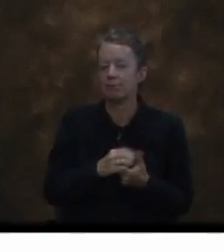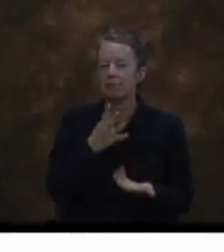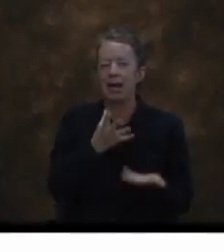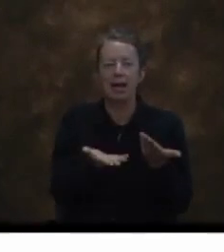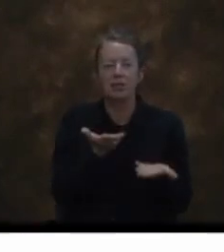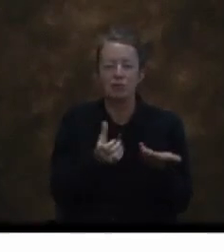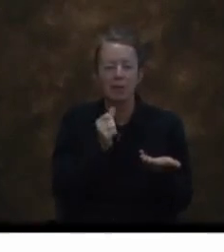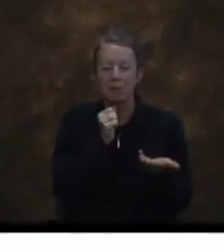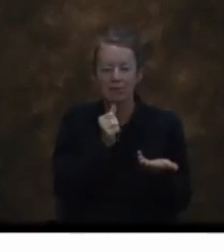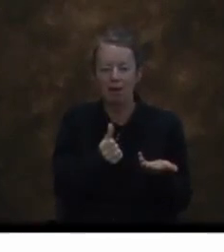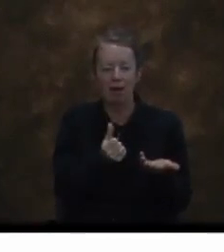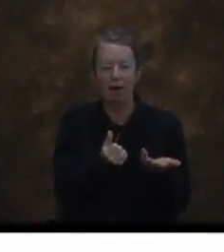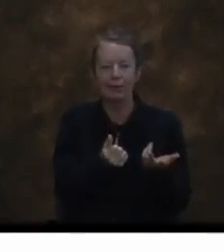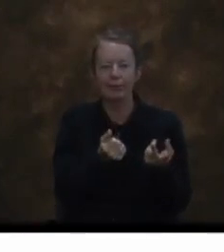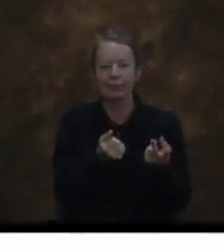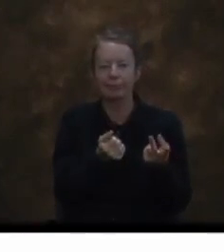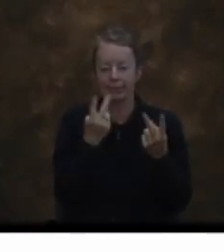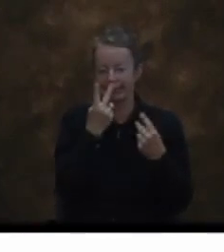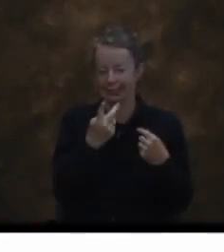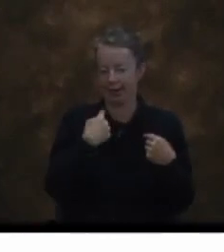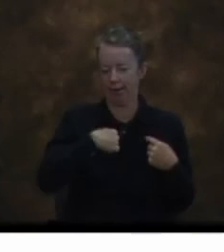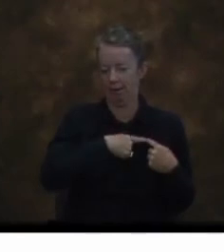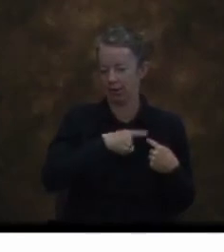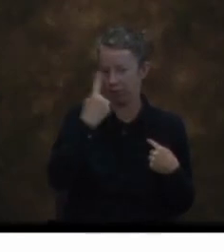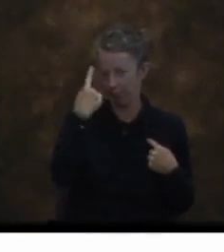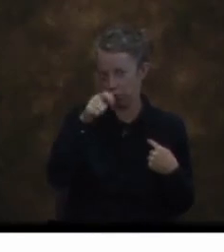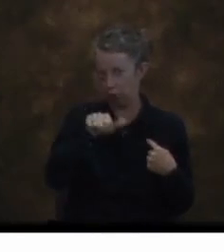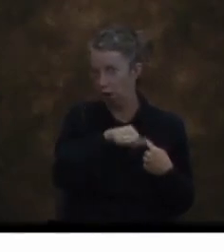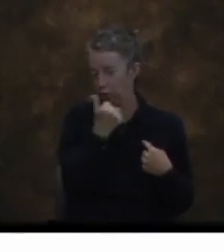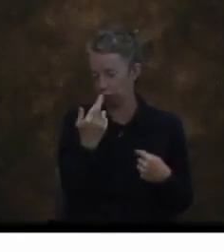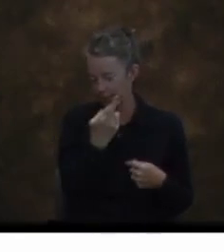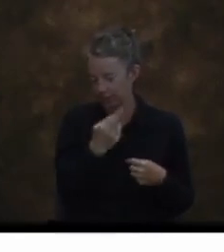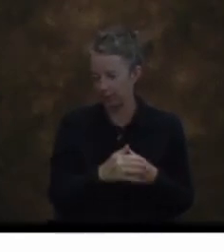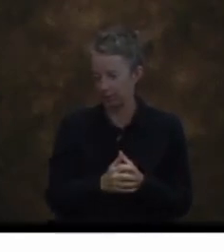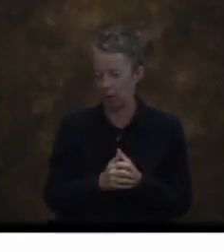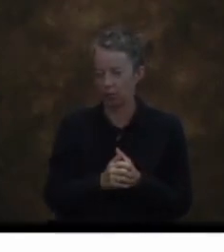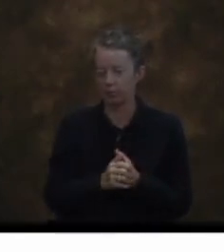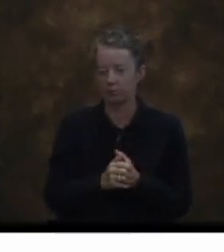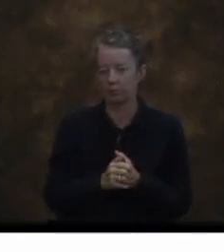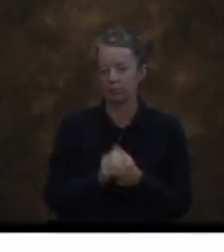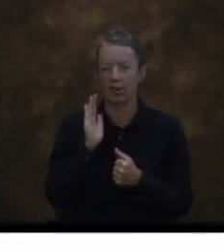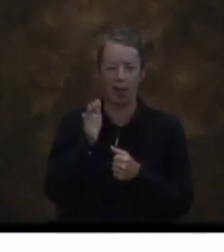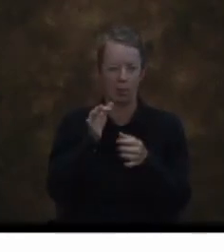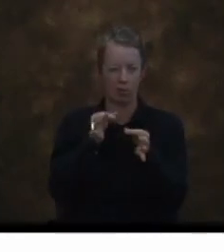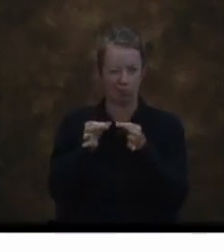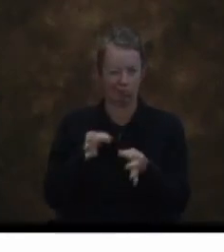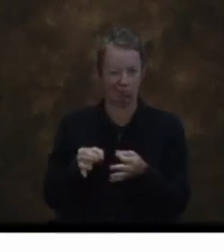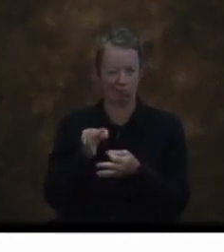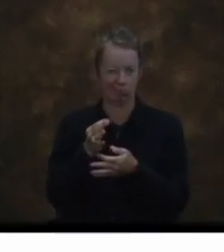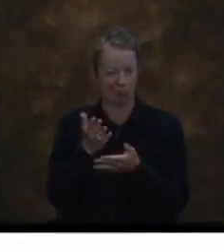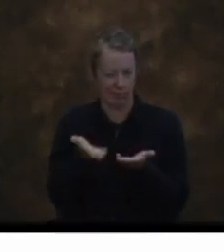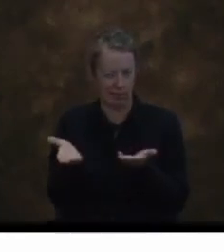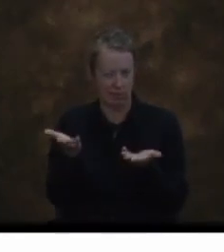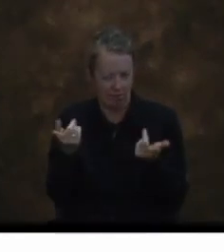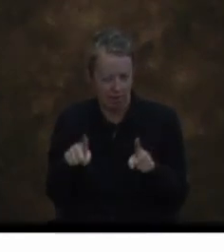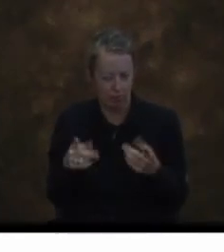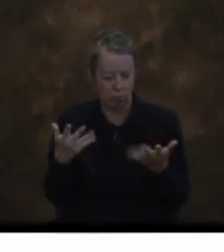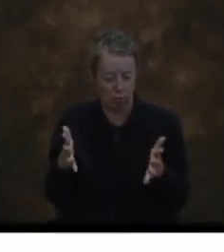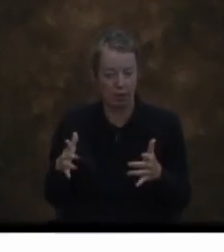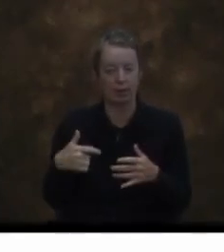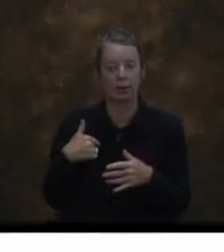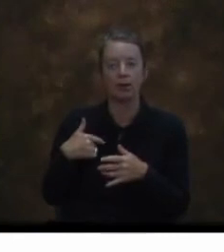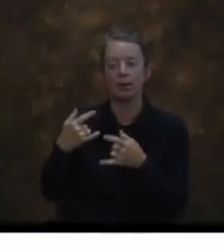other reasons. And so I did want to mention just some of the things that we've done already, including our